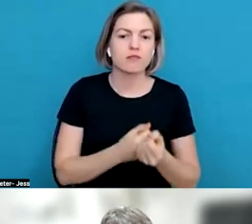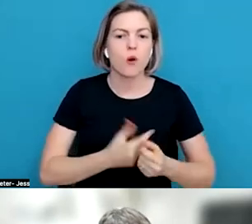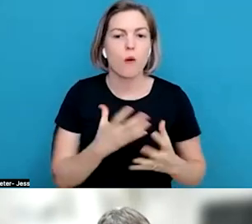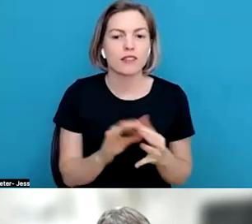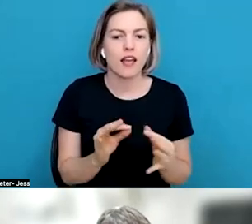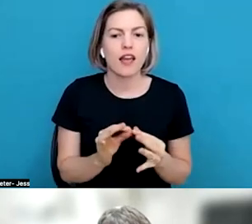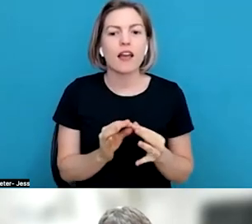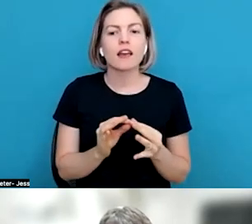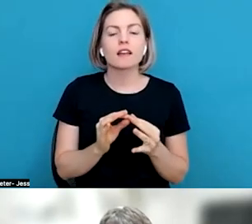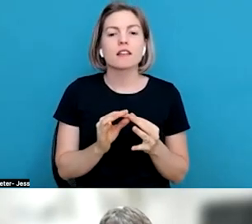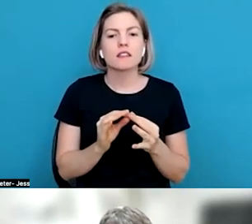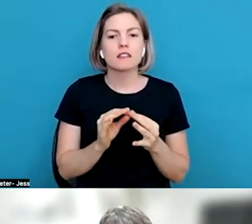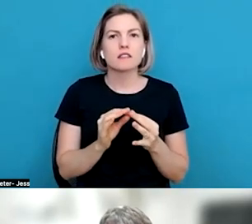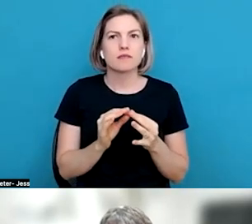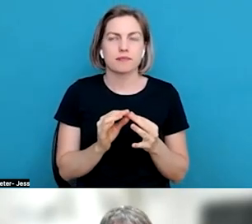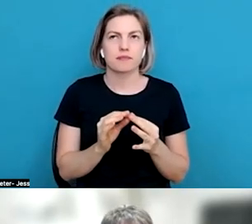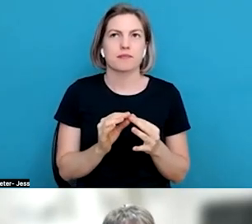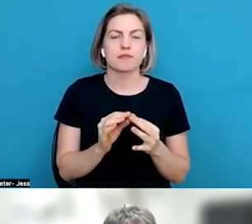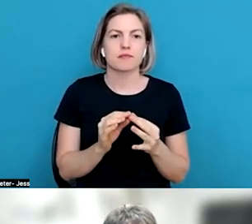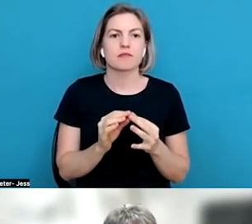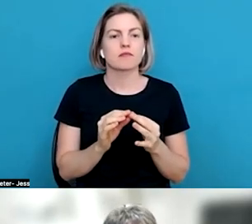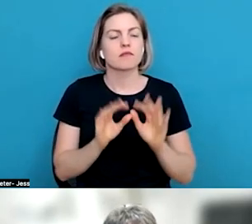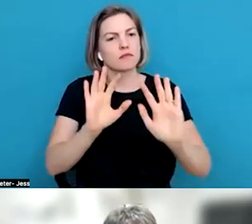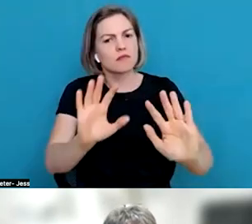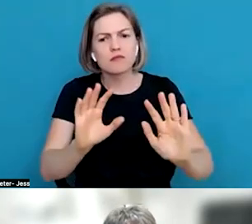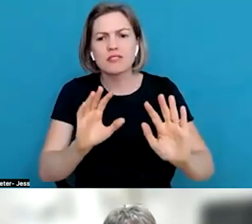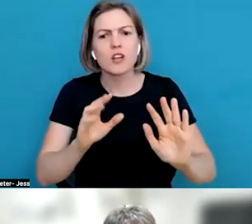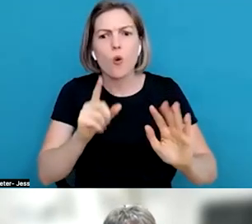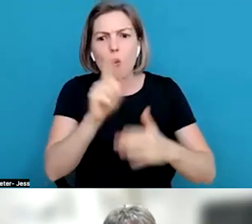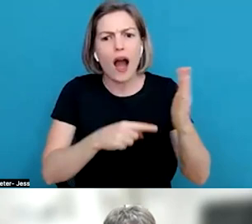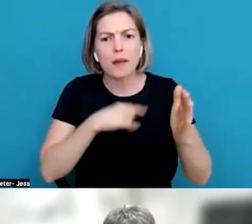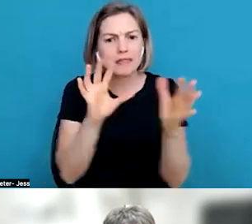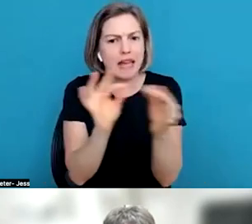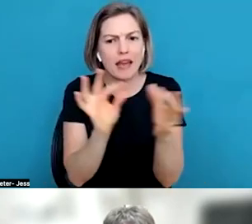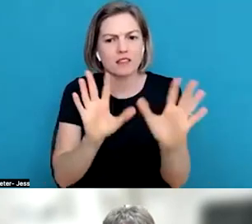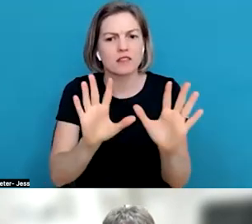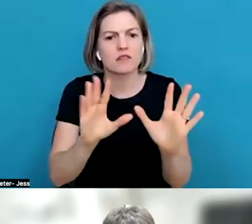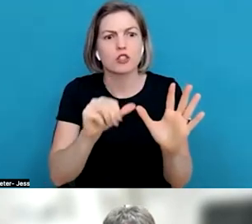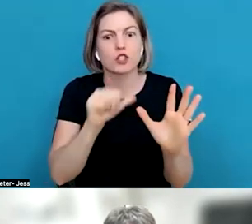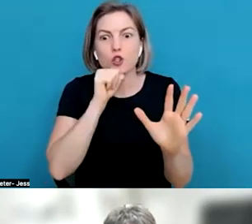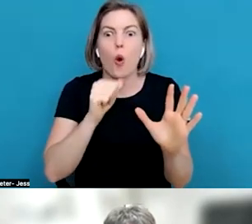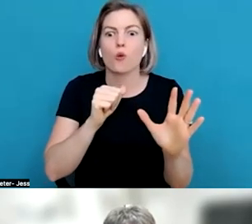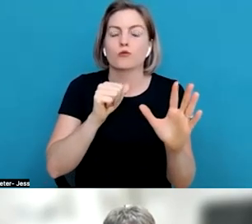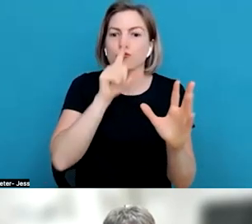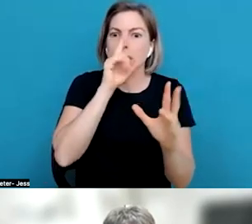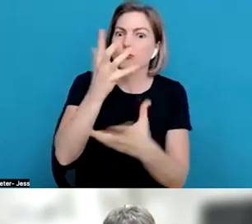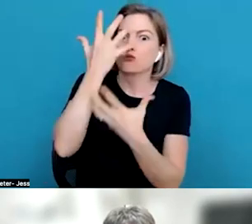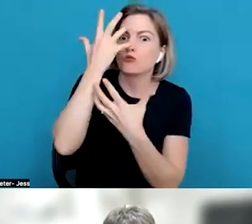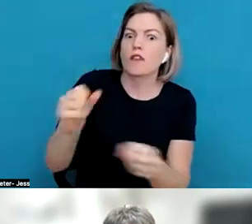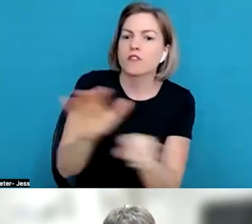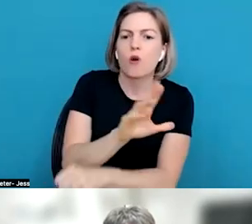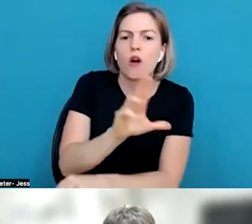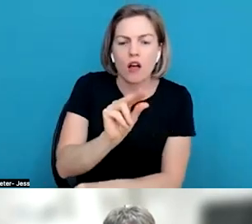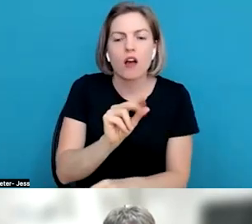that take what I'm saying with a grain of salt, and I'll elaborate on that. But I want to start with a use